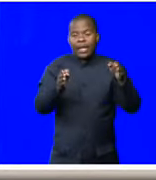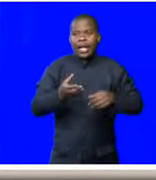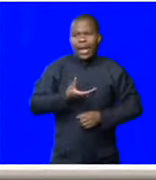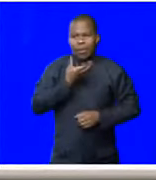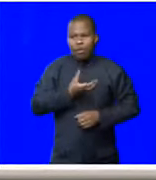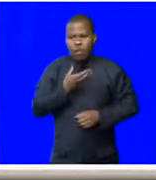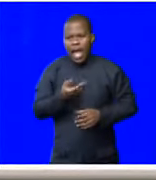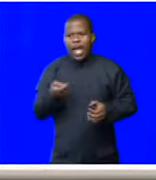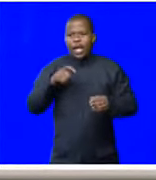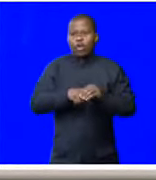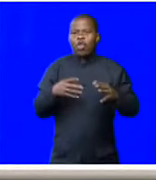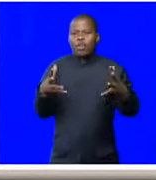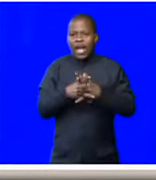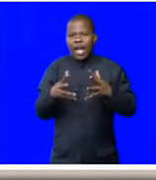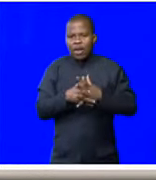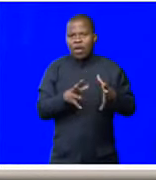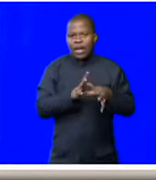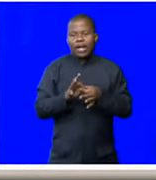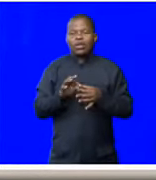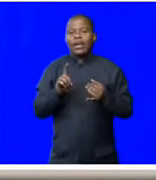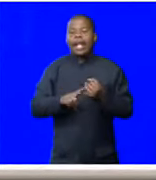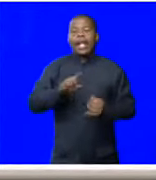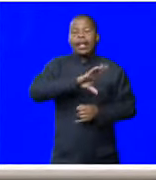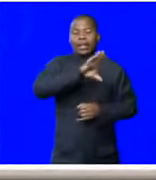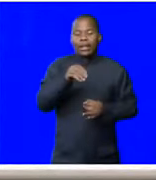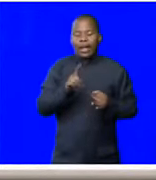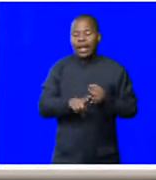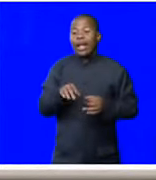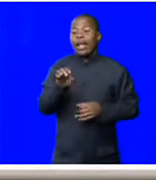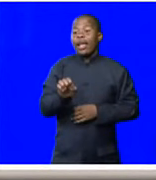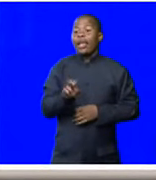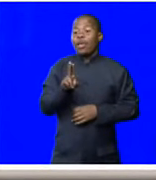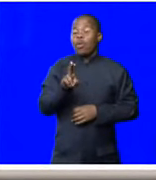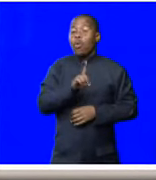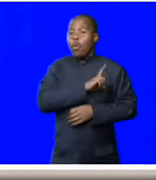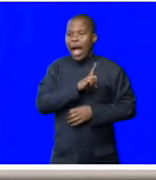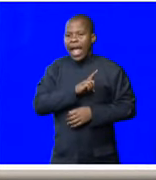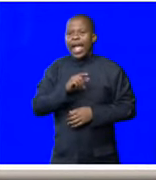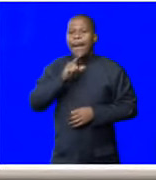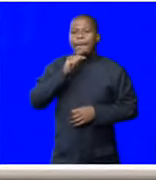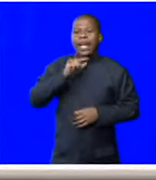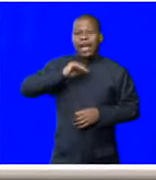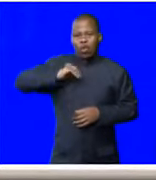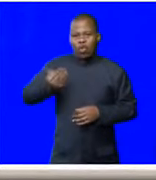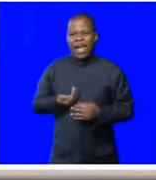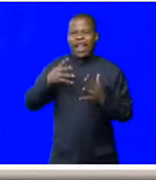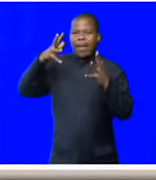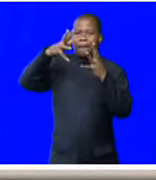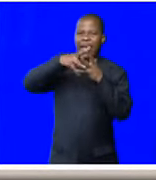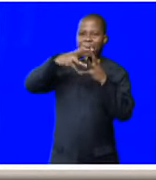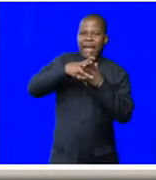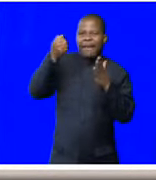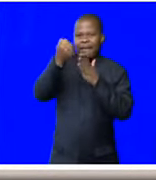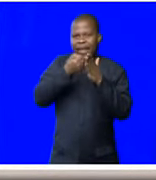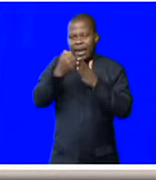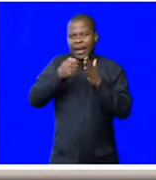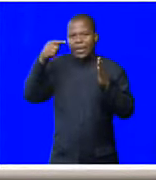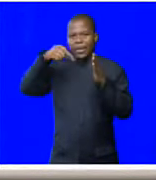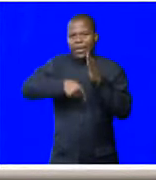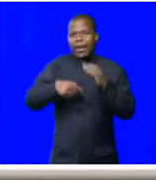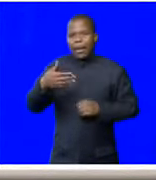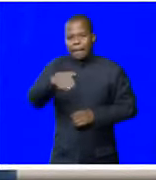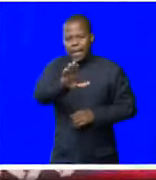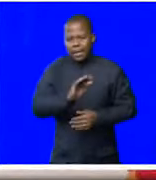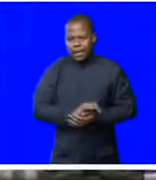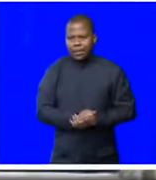the Secretariat from the Southern African Development Community and other organizations with the intention of combating the increasing numbers of